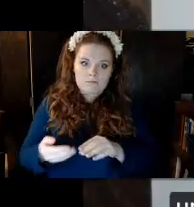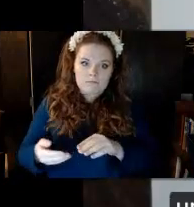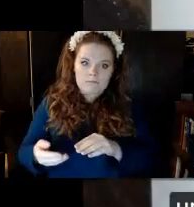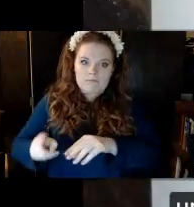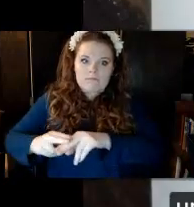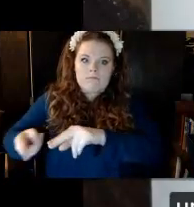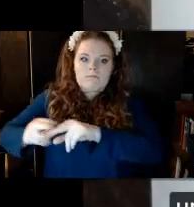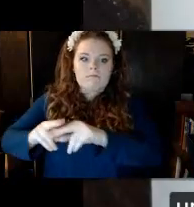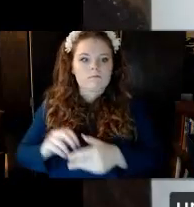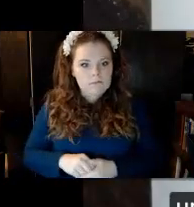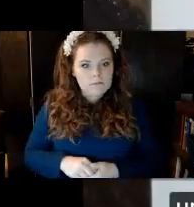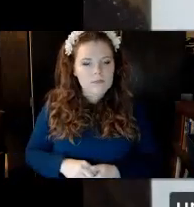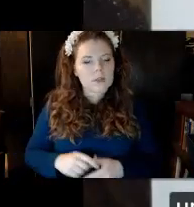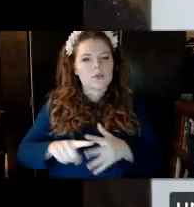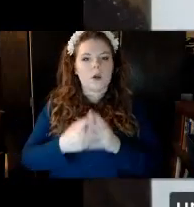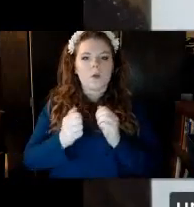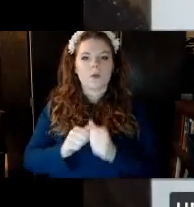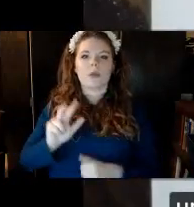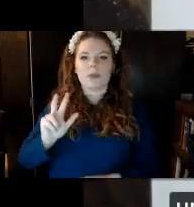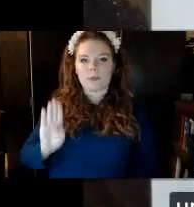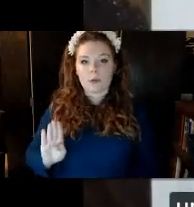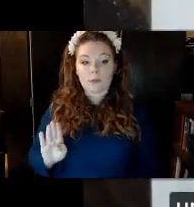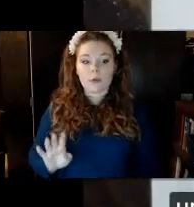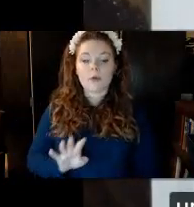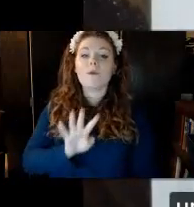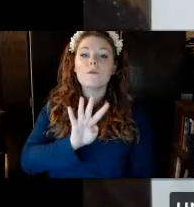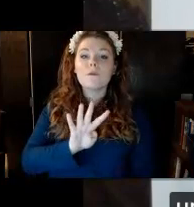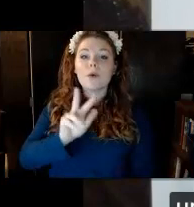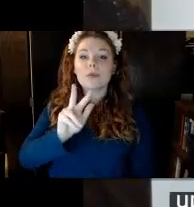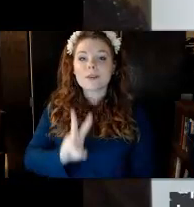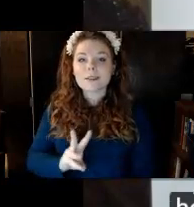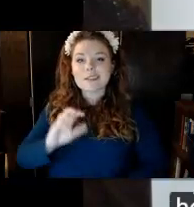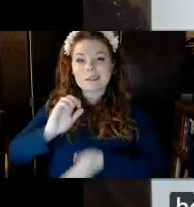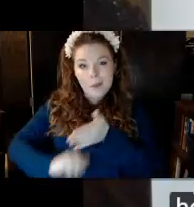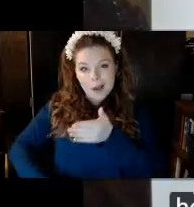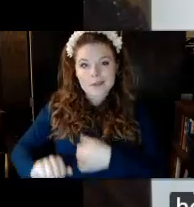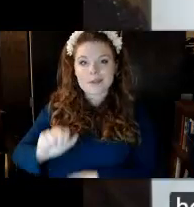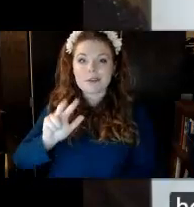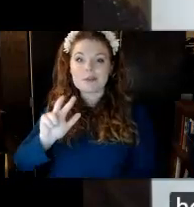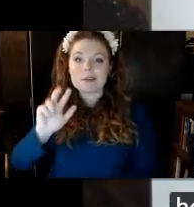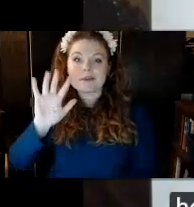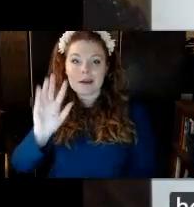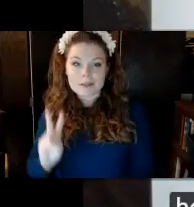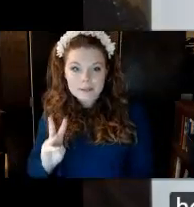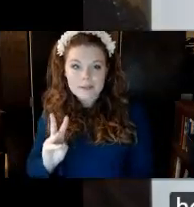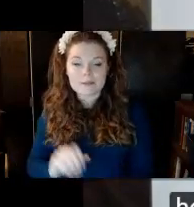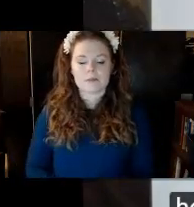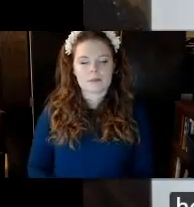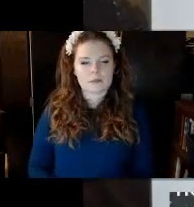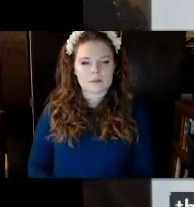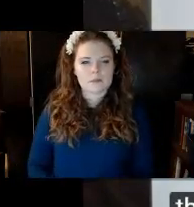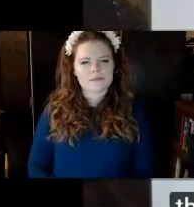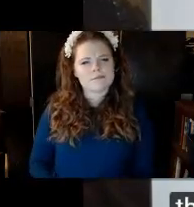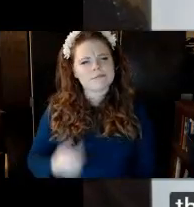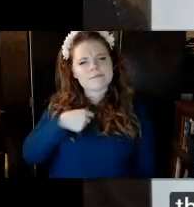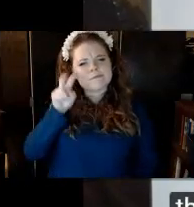is 3b. 3b says 4 3/6 minus 3 5/6. So when I look